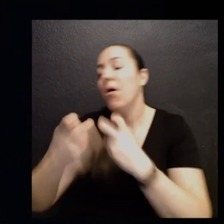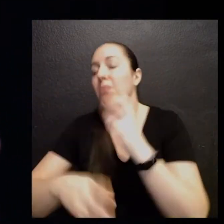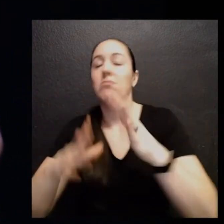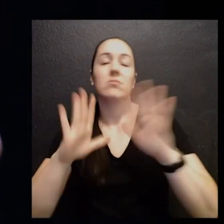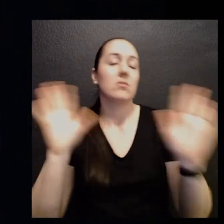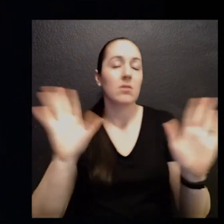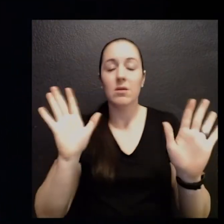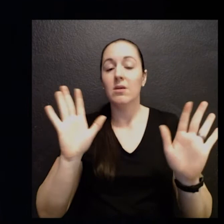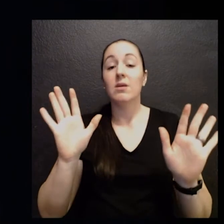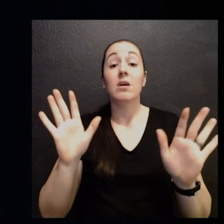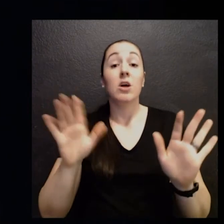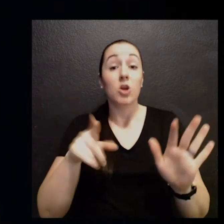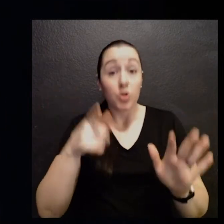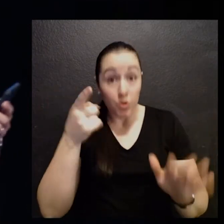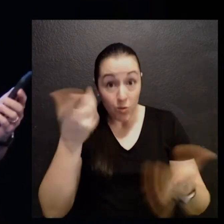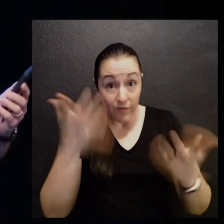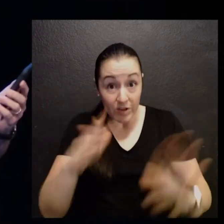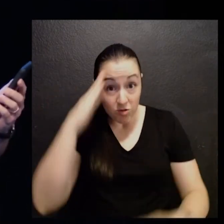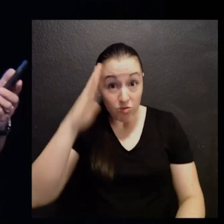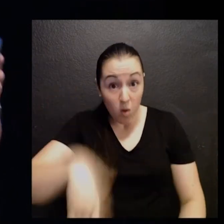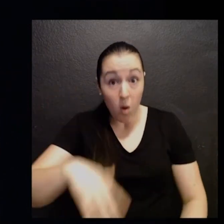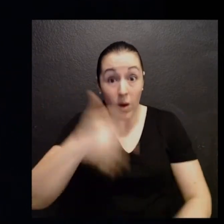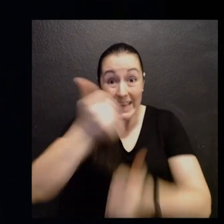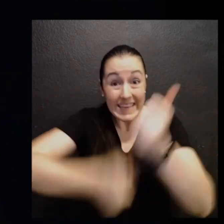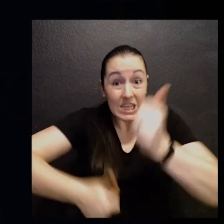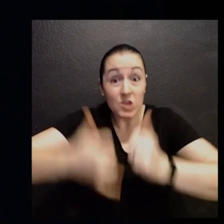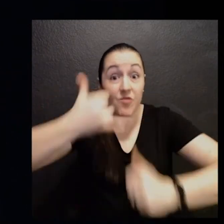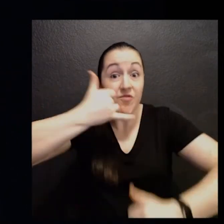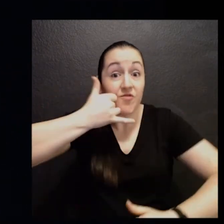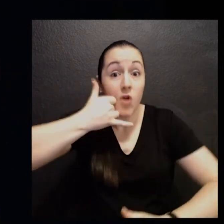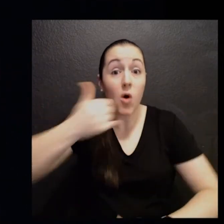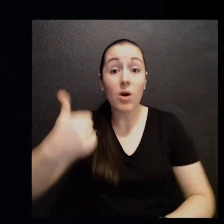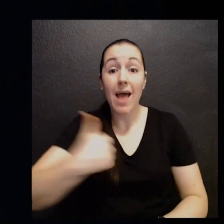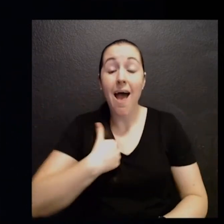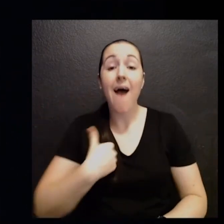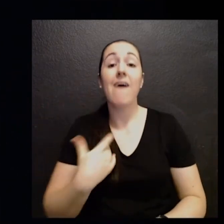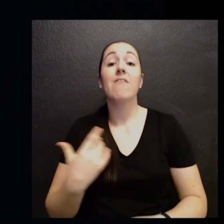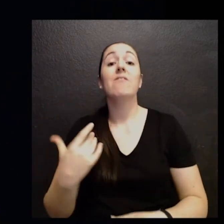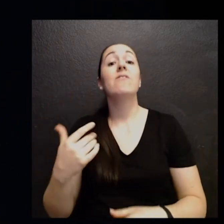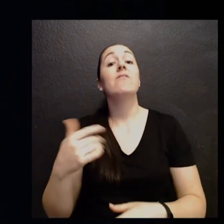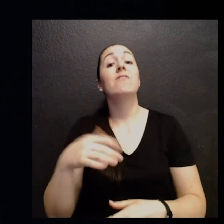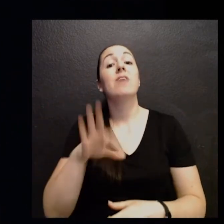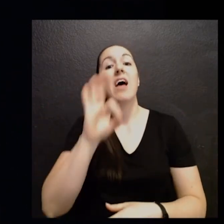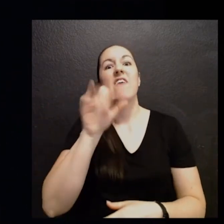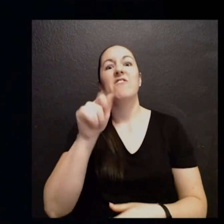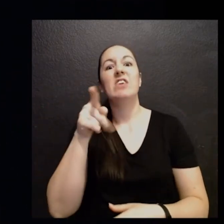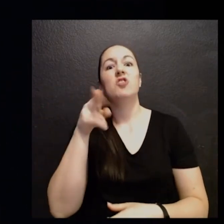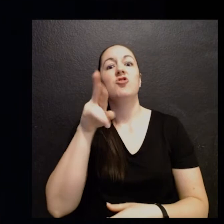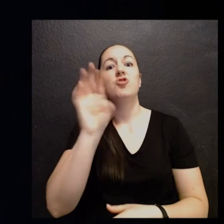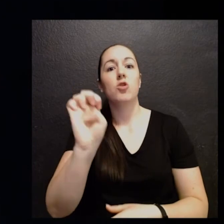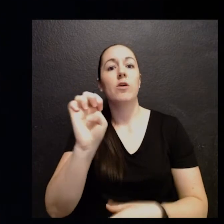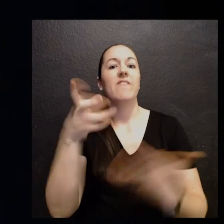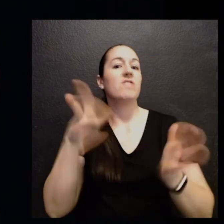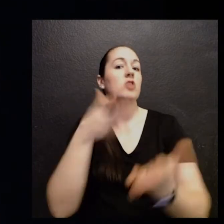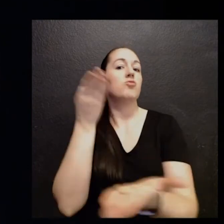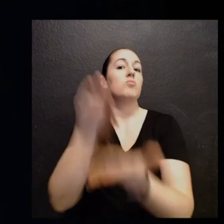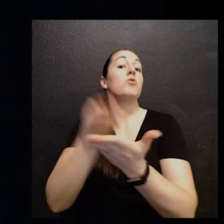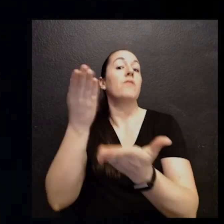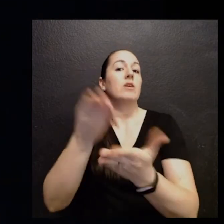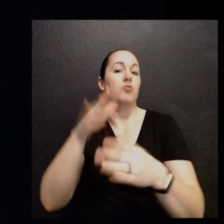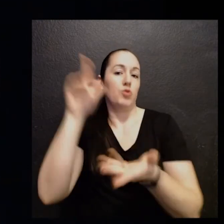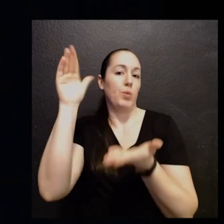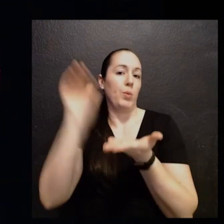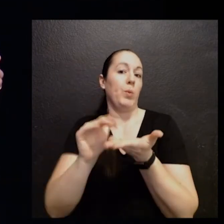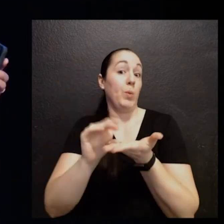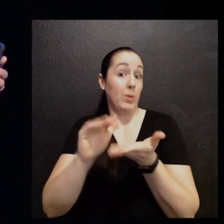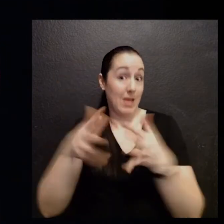Did you know that every single cell phone has a built-in feature proven to reduce anxiety? Have